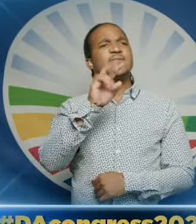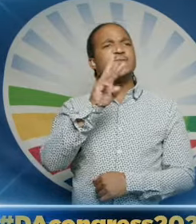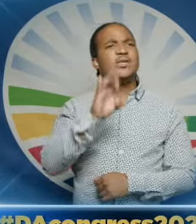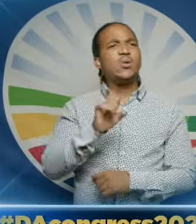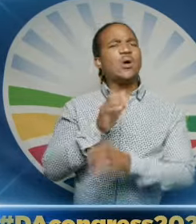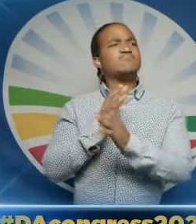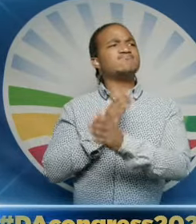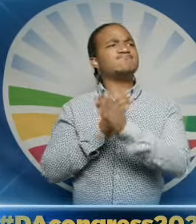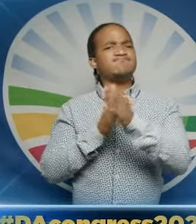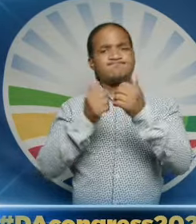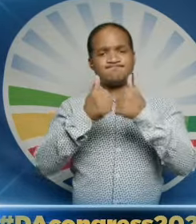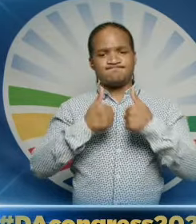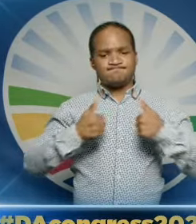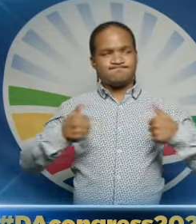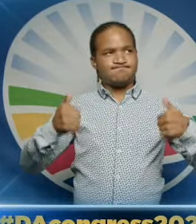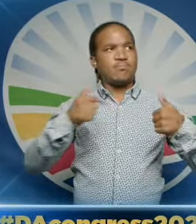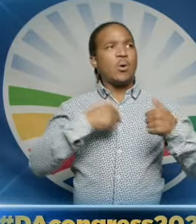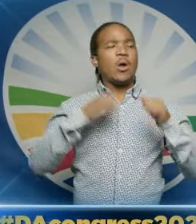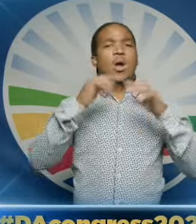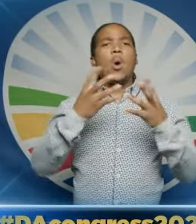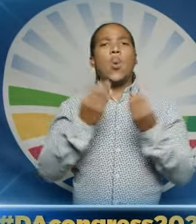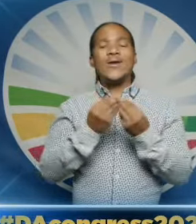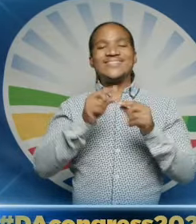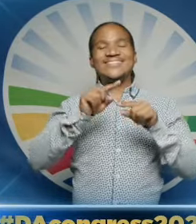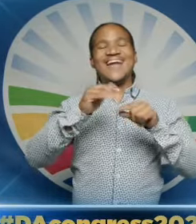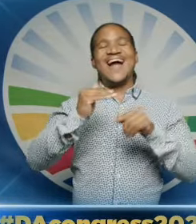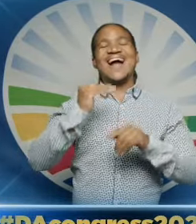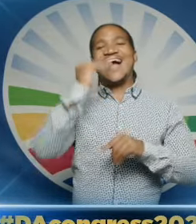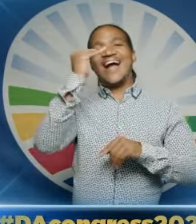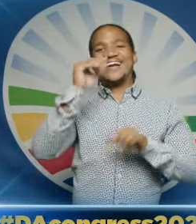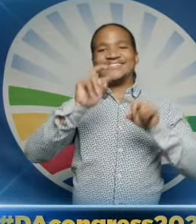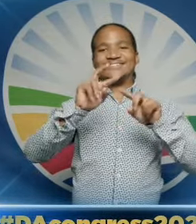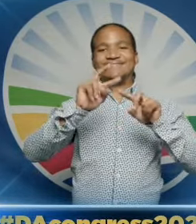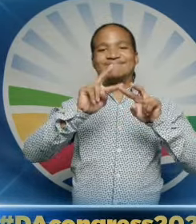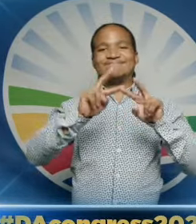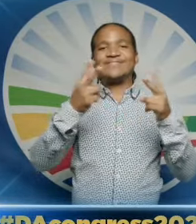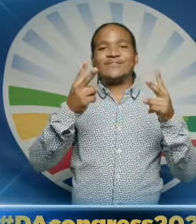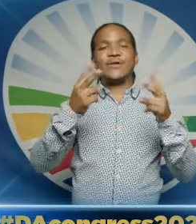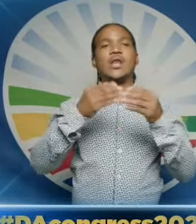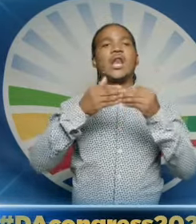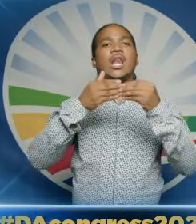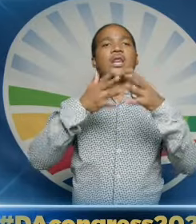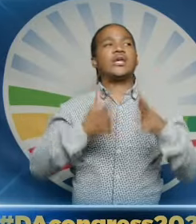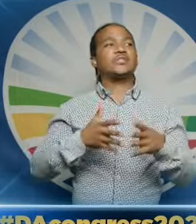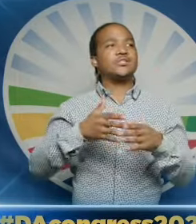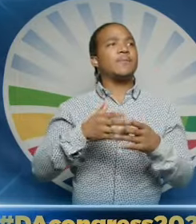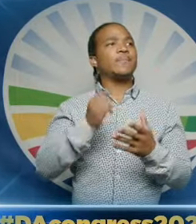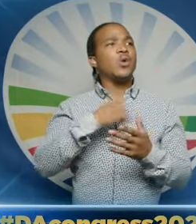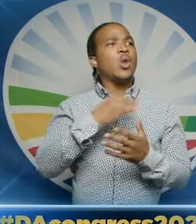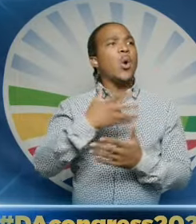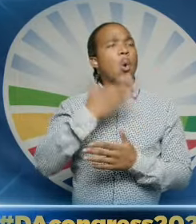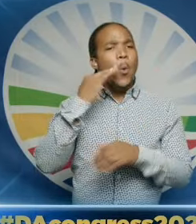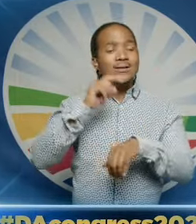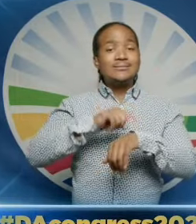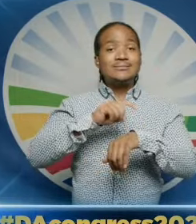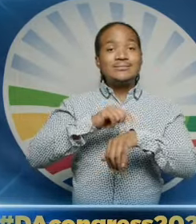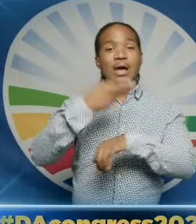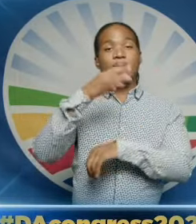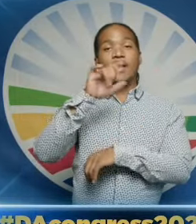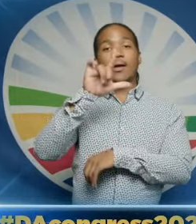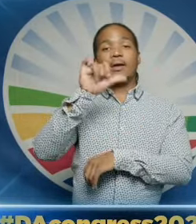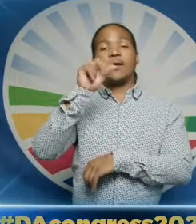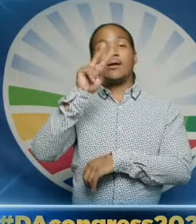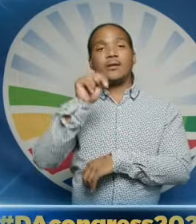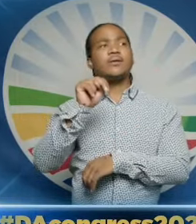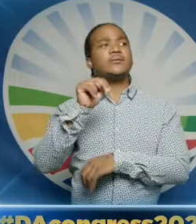we are blessed with a high caliber of leaders in our party. I was at school when Helen Ziller